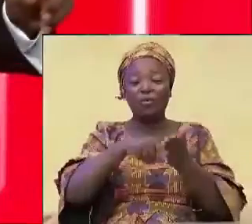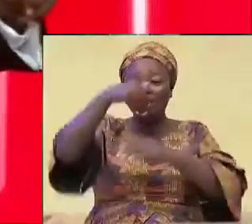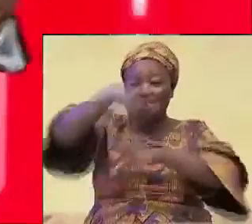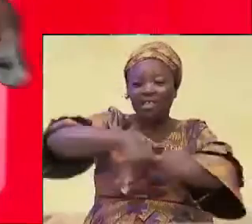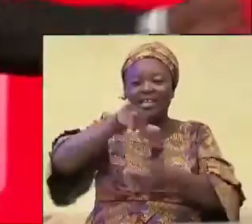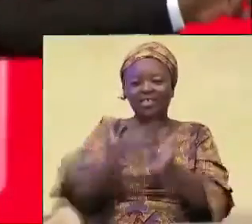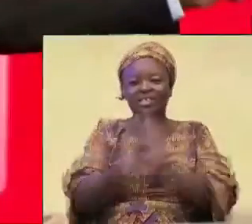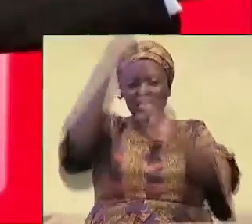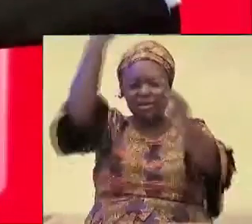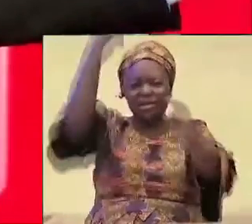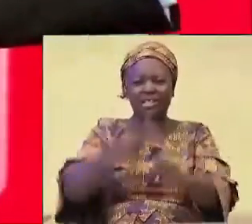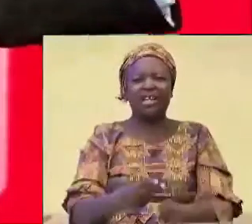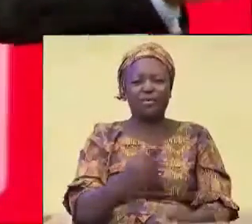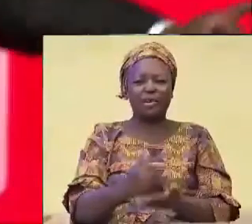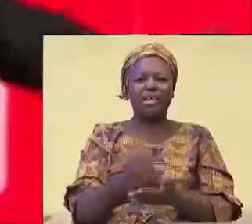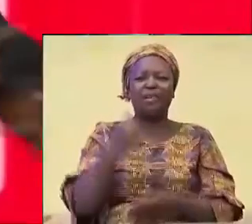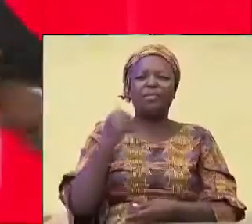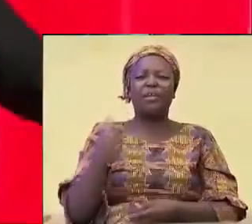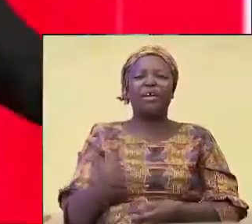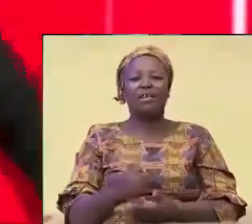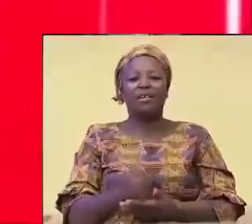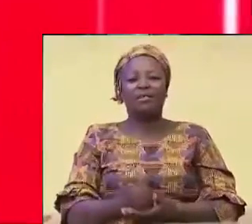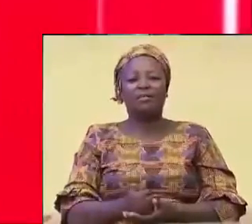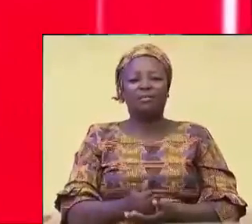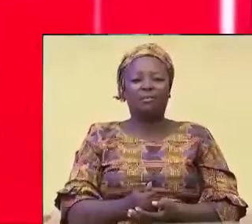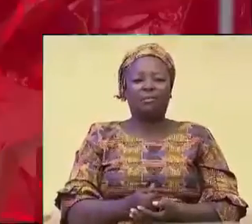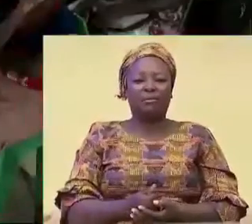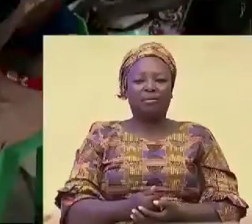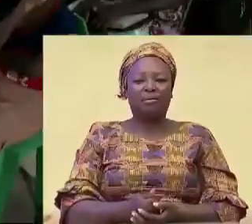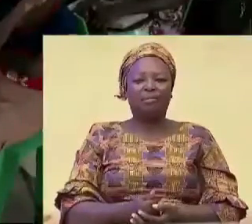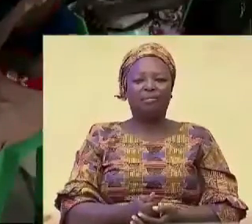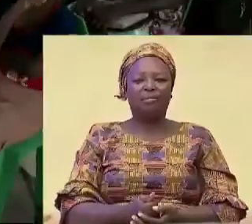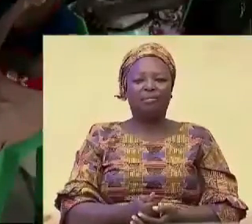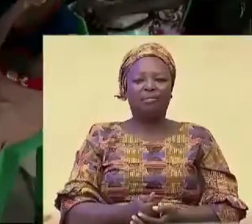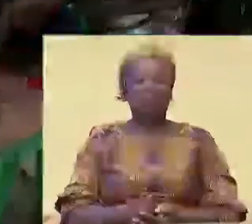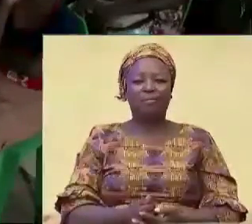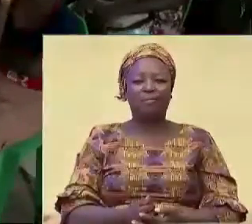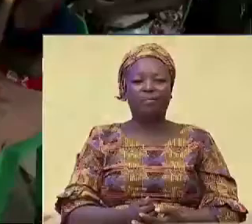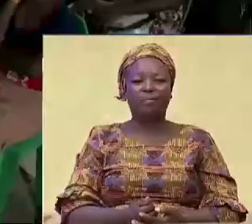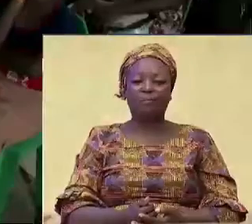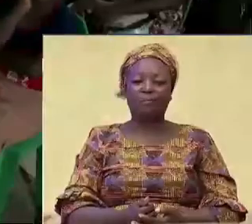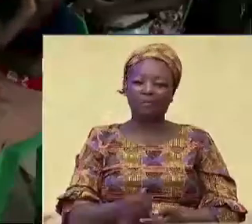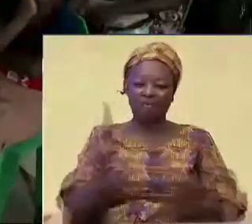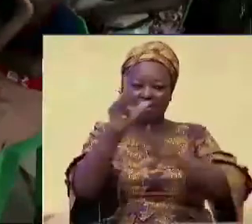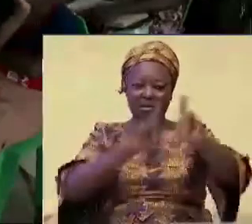will be dried up tonight in Jesus' name.